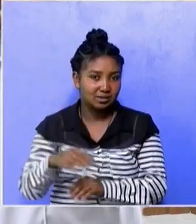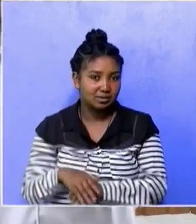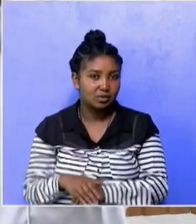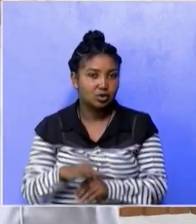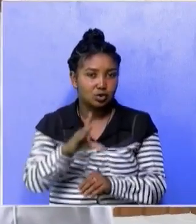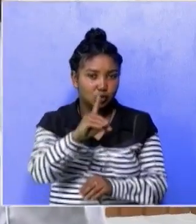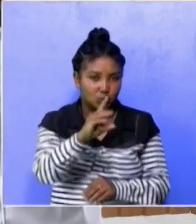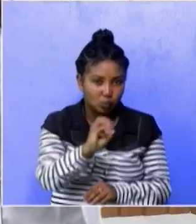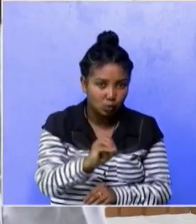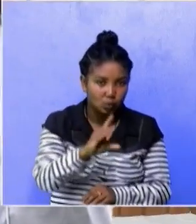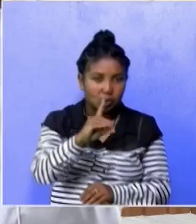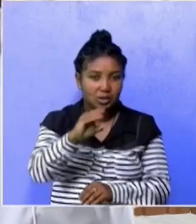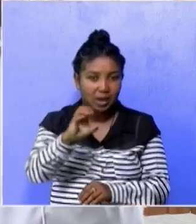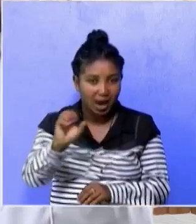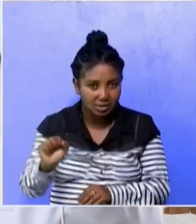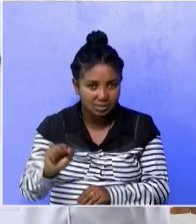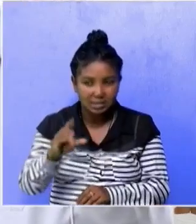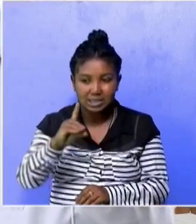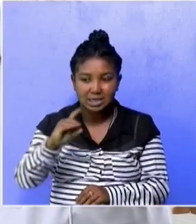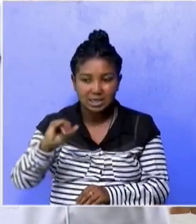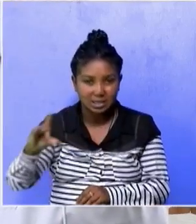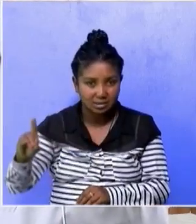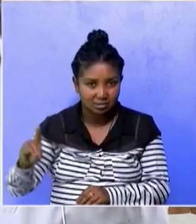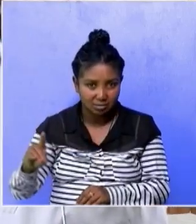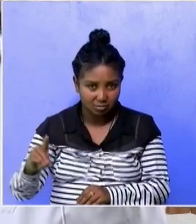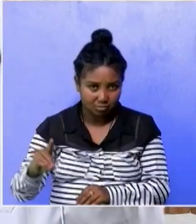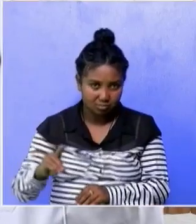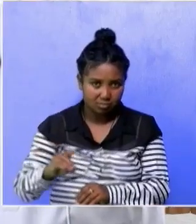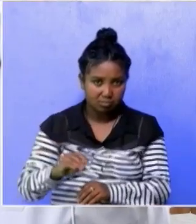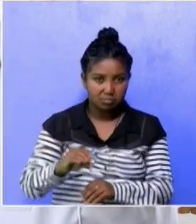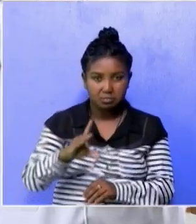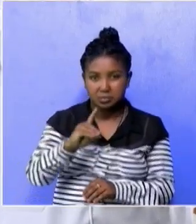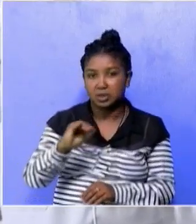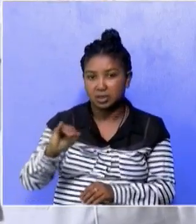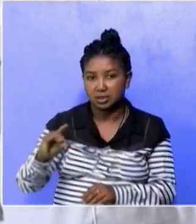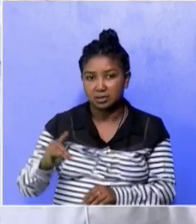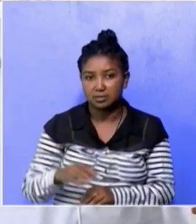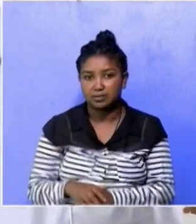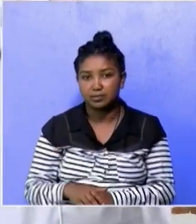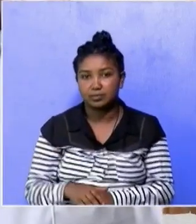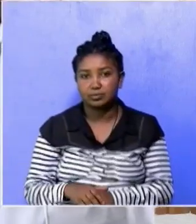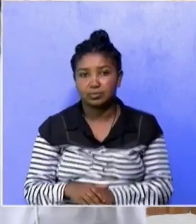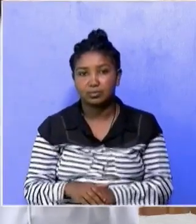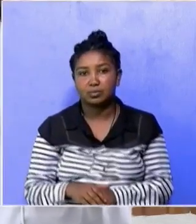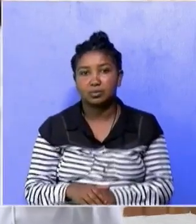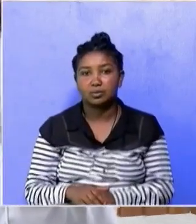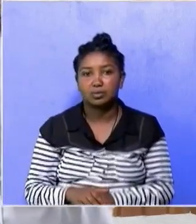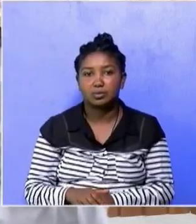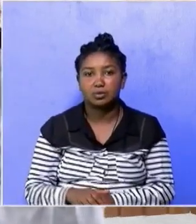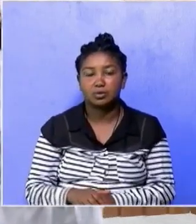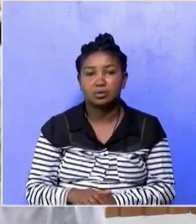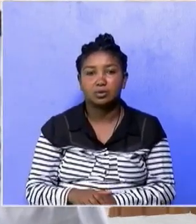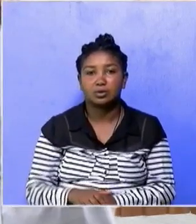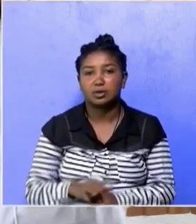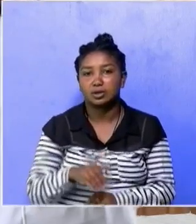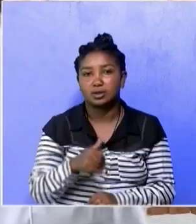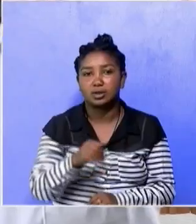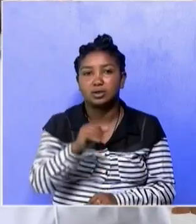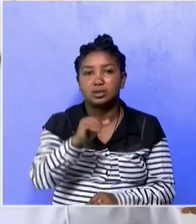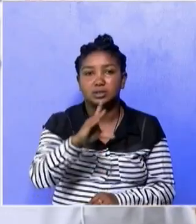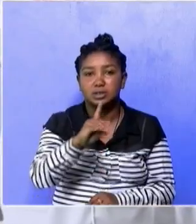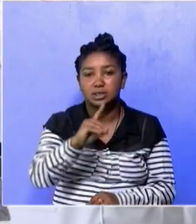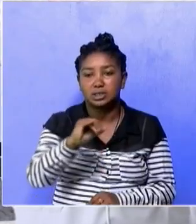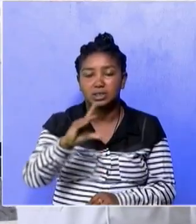Do, does, did. Did is possible in both cases. Done, that is a V3 form. And then, did is